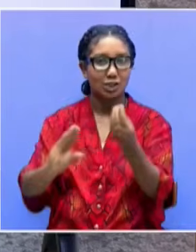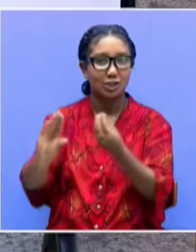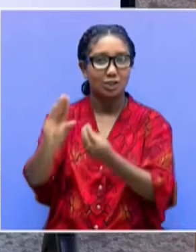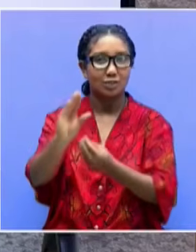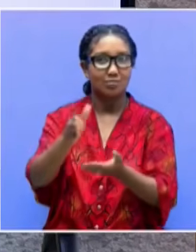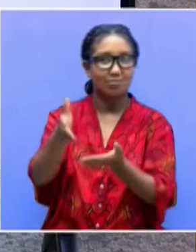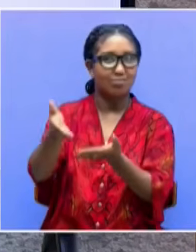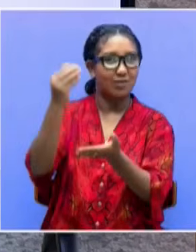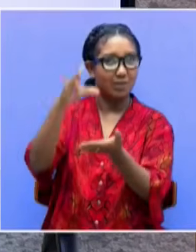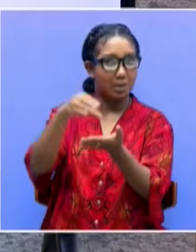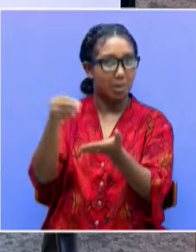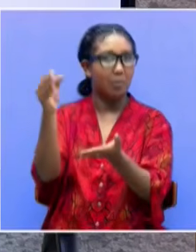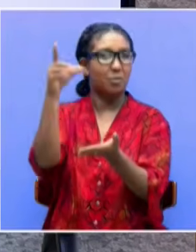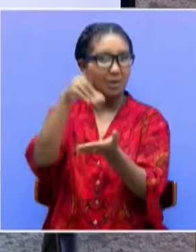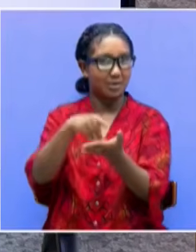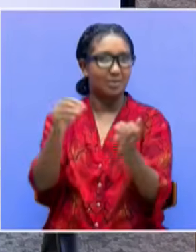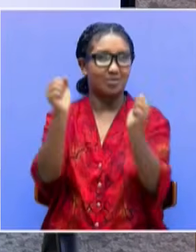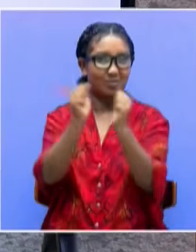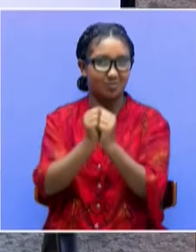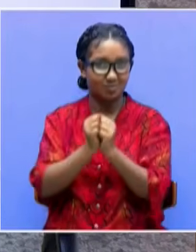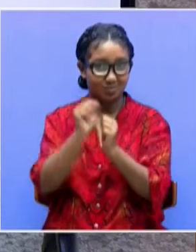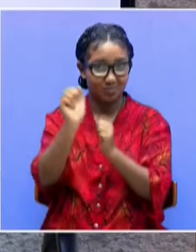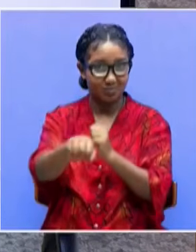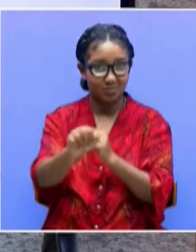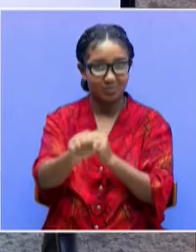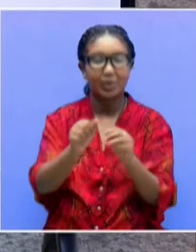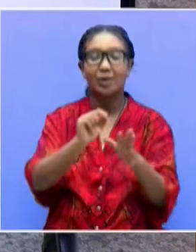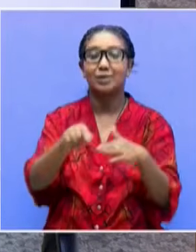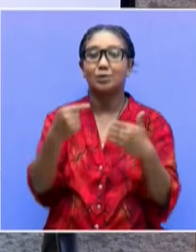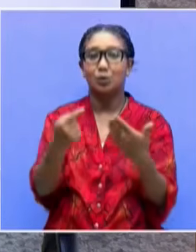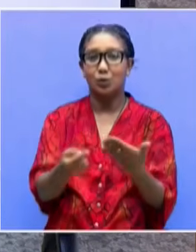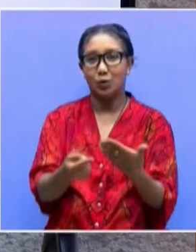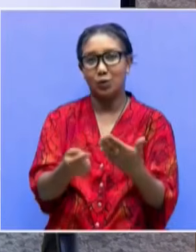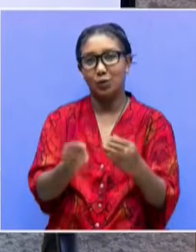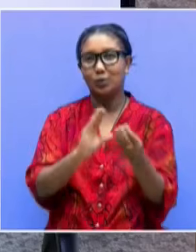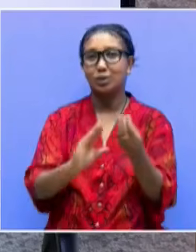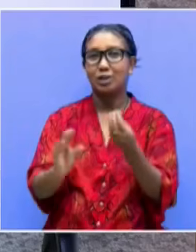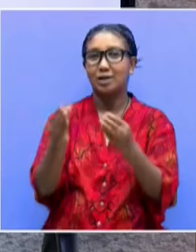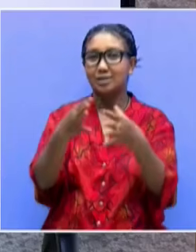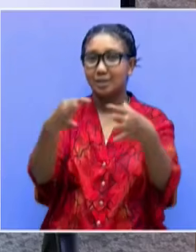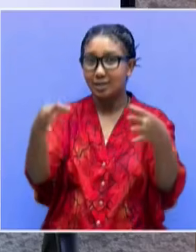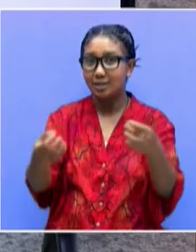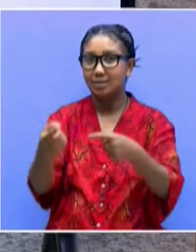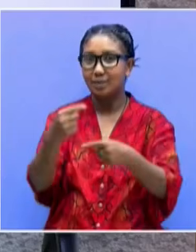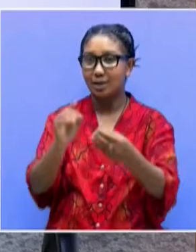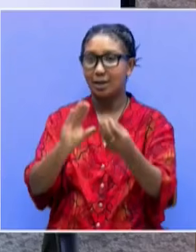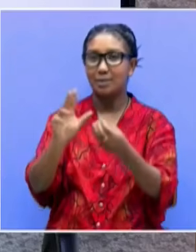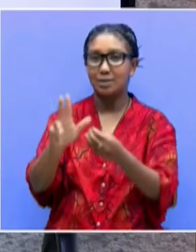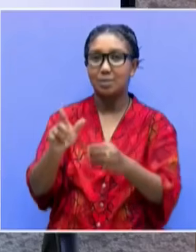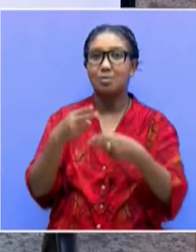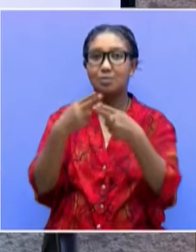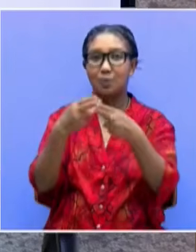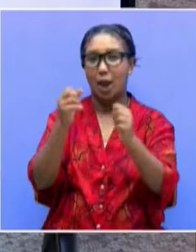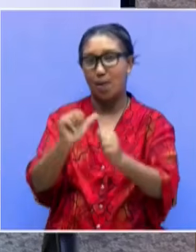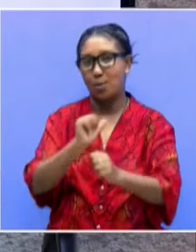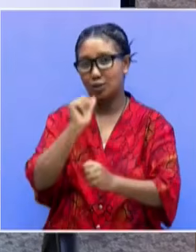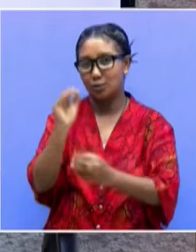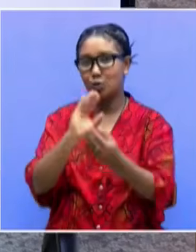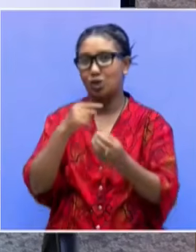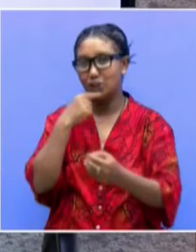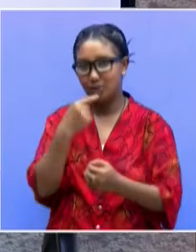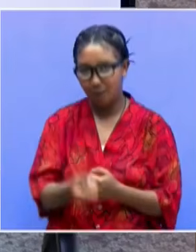have covered so far. Yes? So when it comes to conditional sentence type 3, we call it the impossible